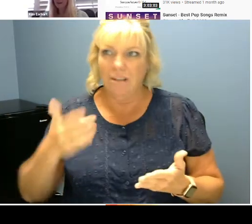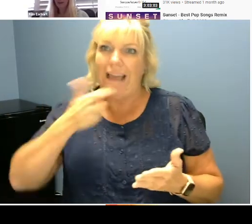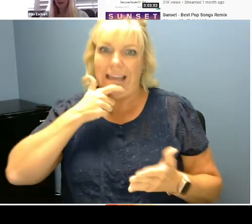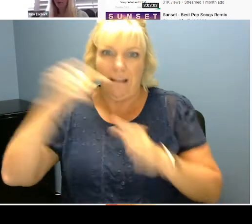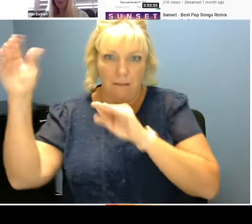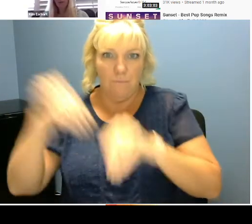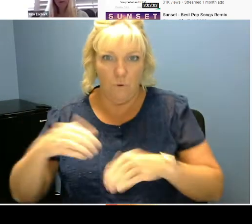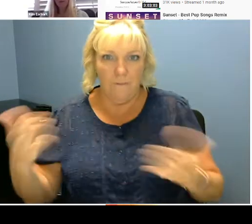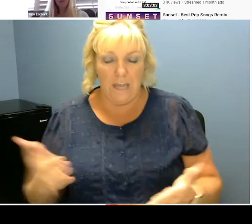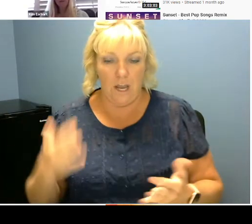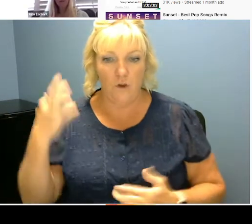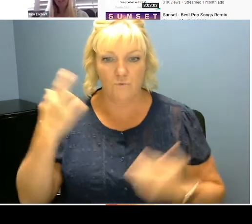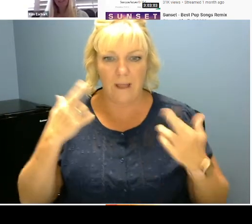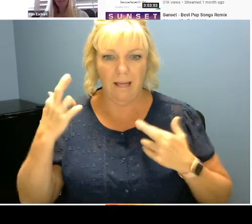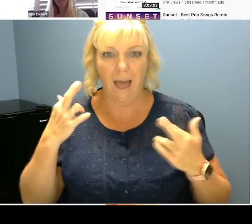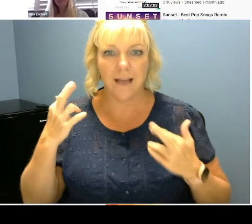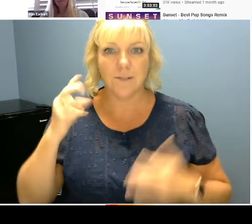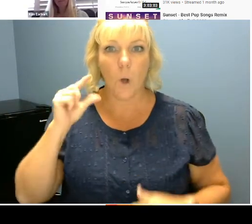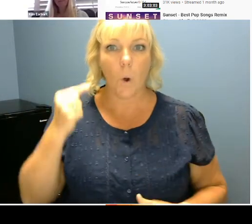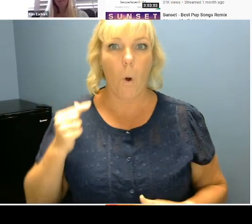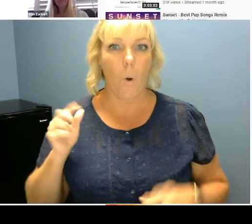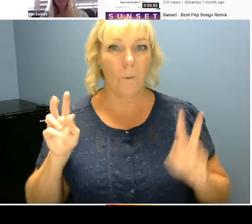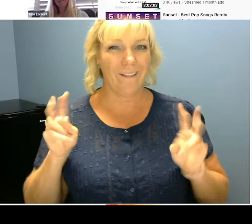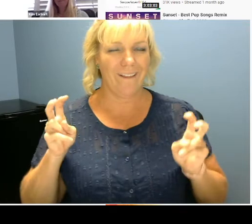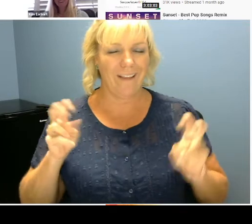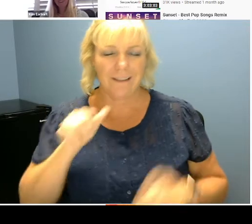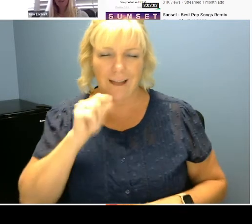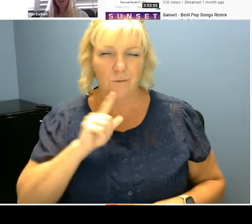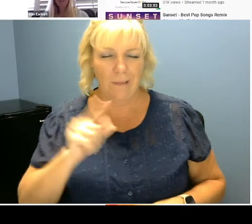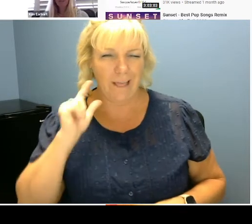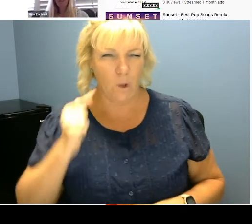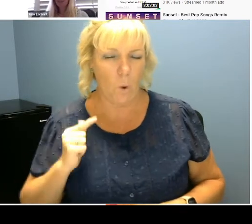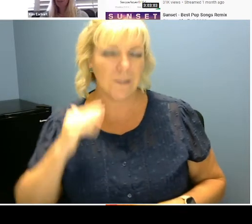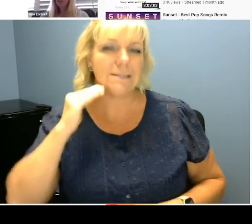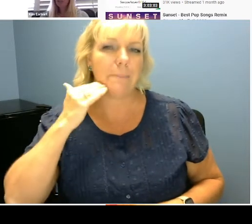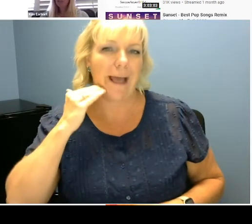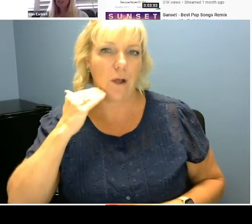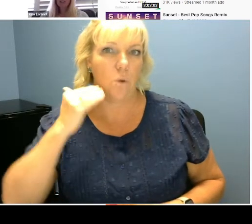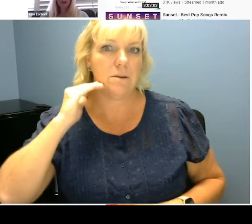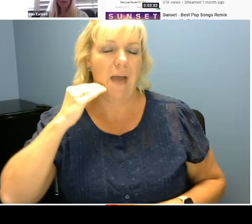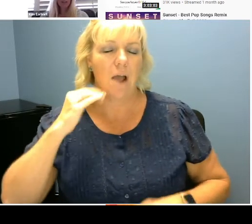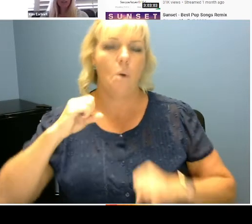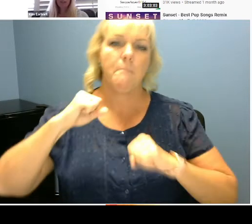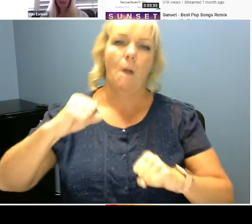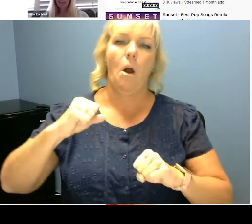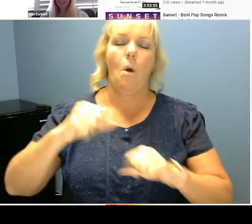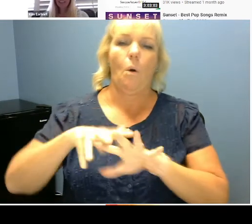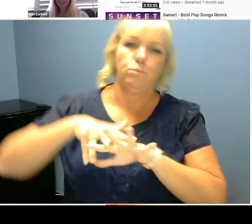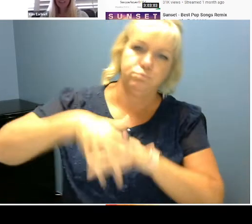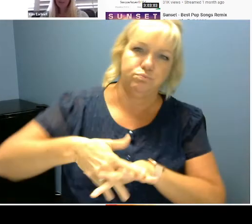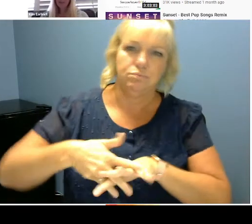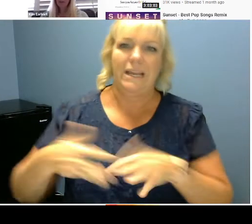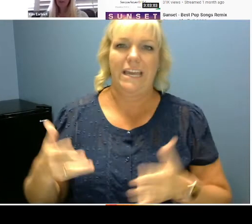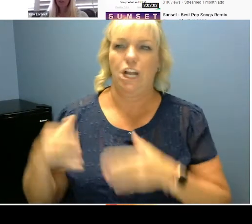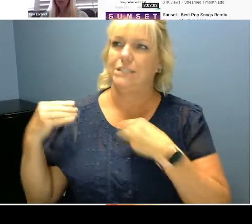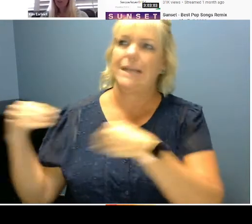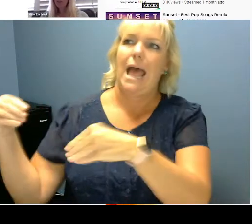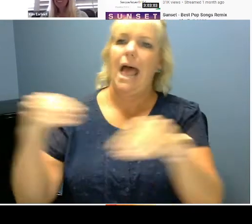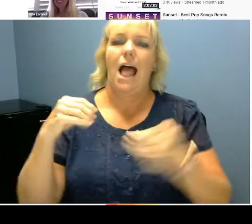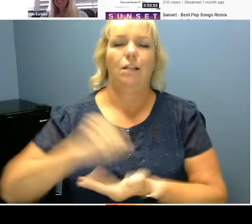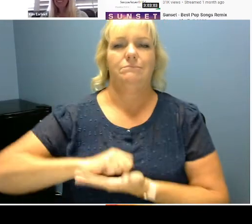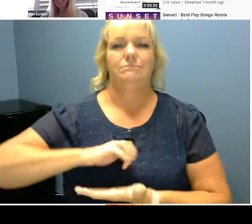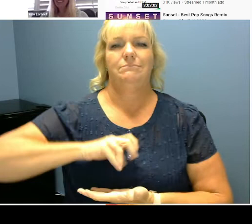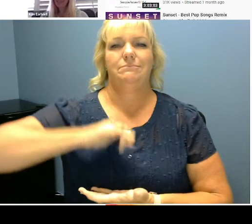right, in tobacco, they weren't going to leave. All right, if you've got any questions, comments, you can go ahead and send me an email or